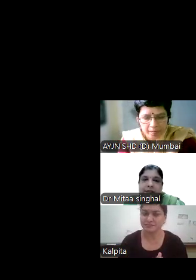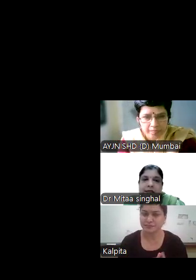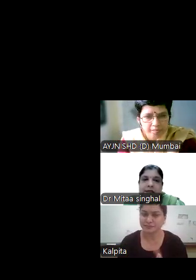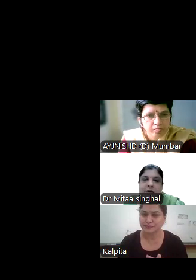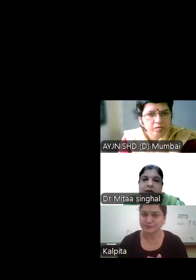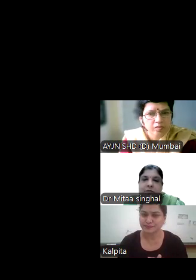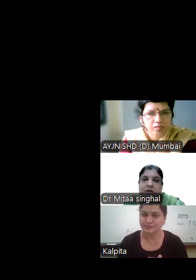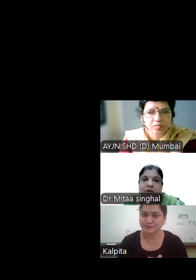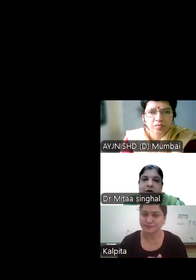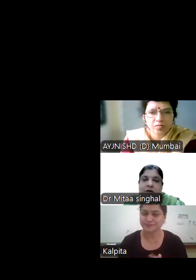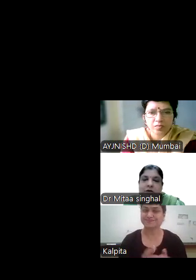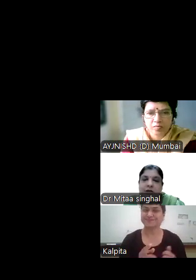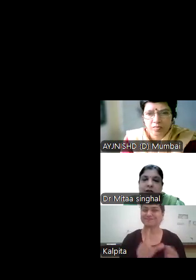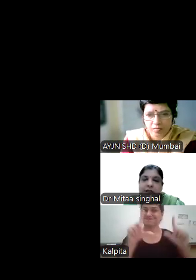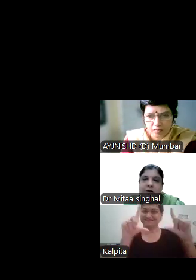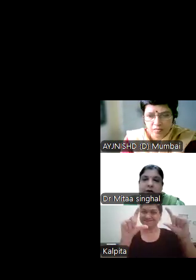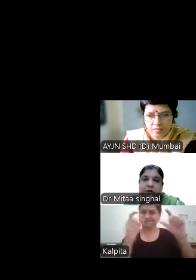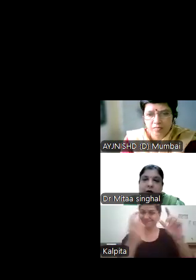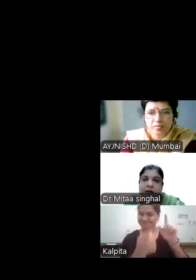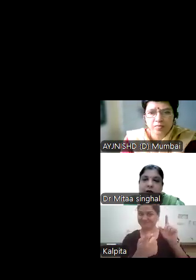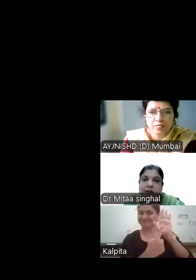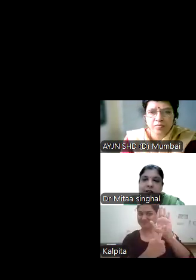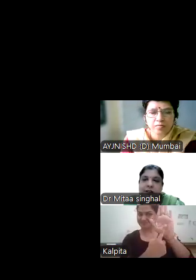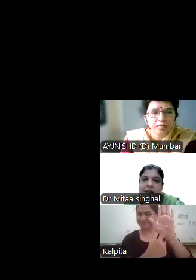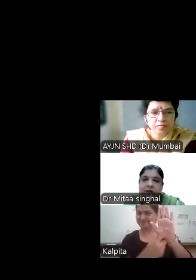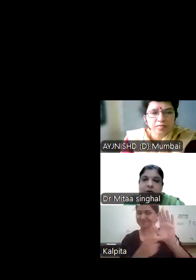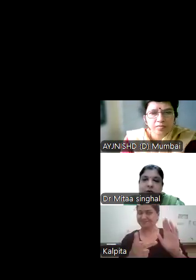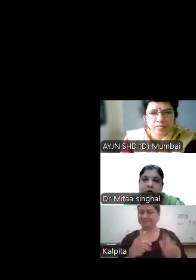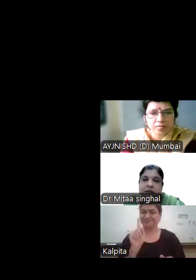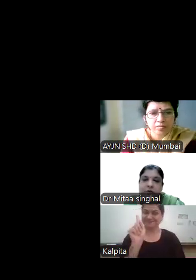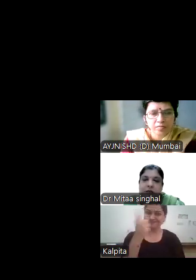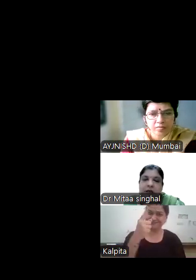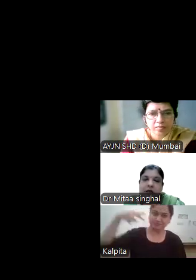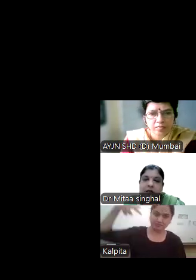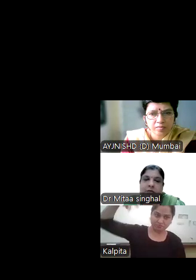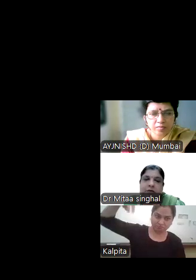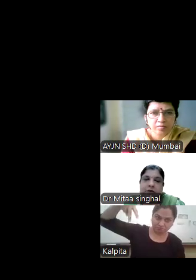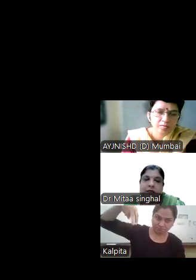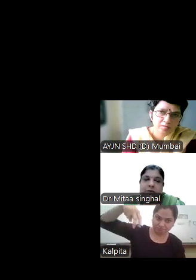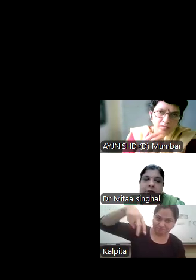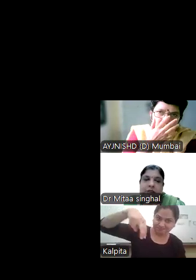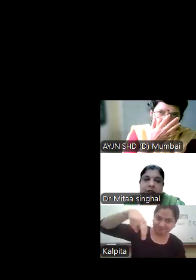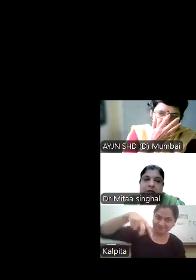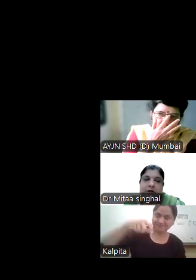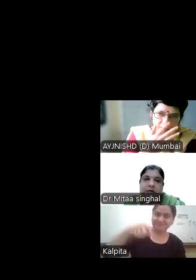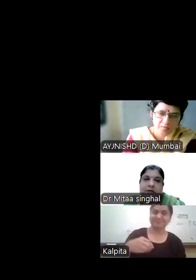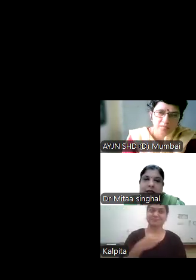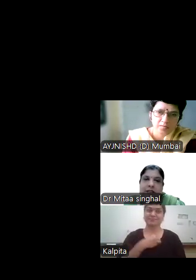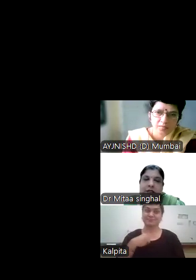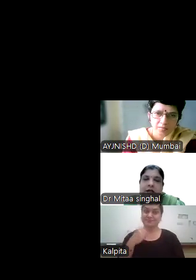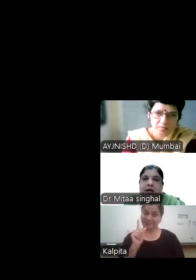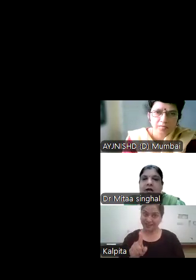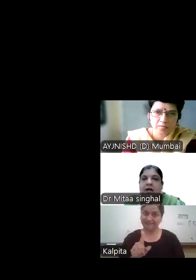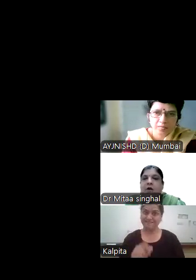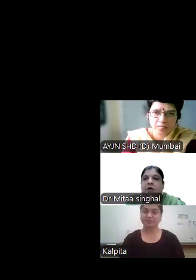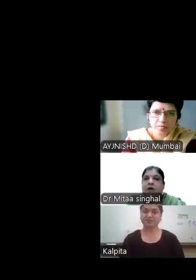So these are some of the pictures also. He's also walking on the stairs post therapy. Before therapy, his knees were